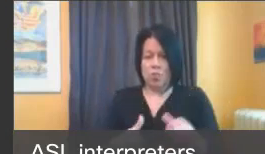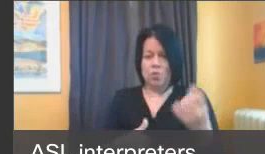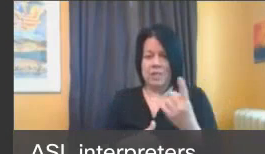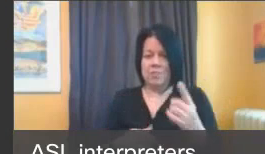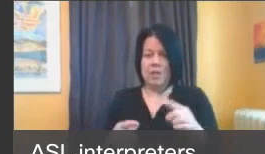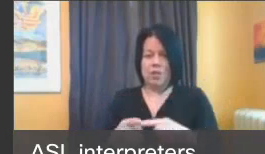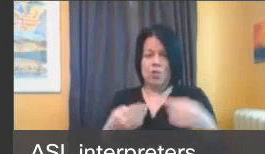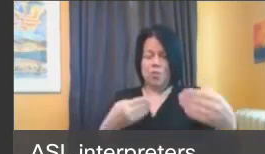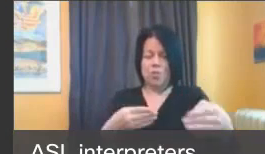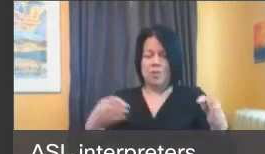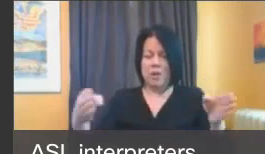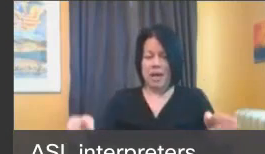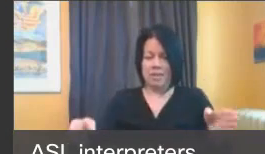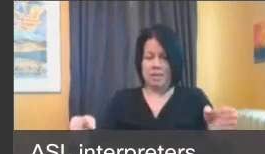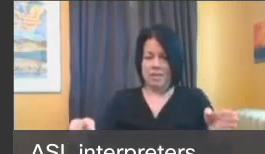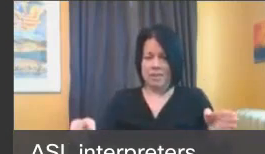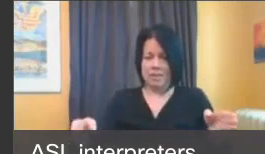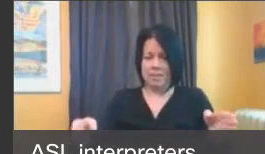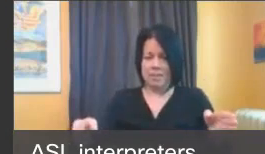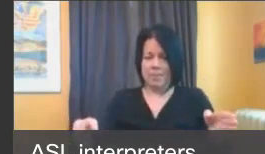those boxes,